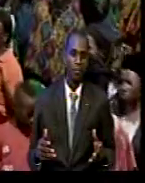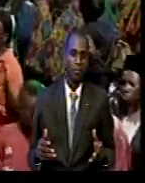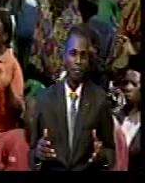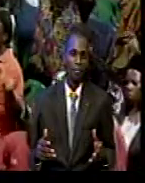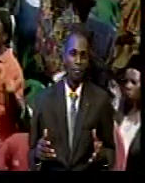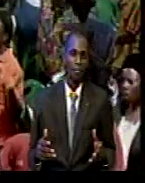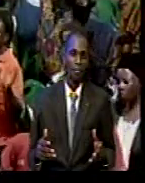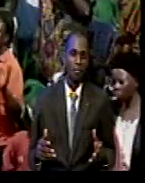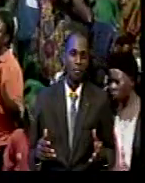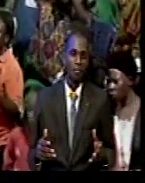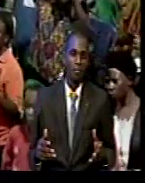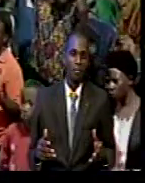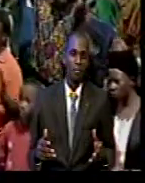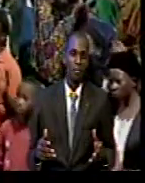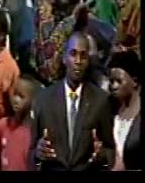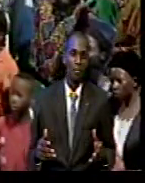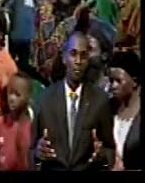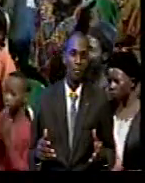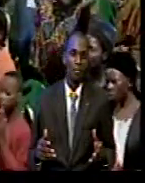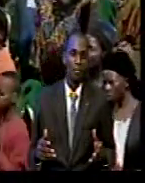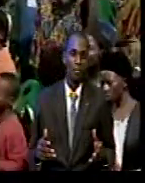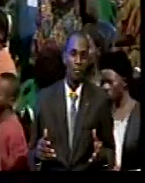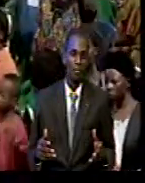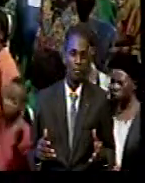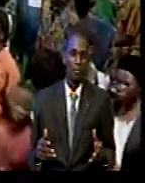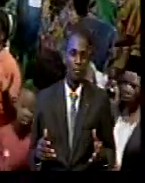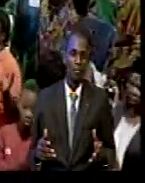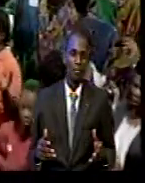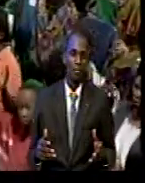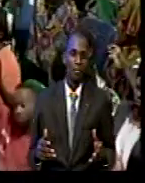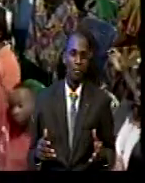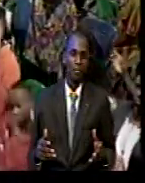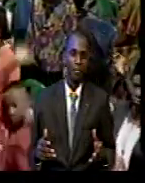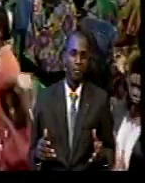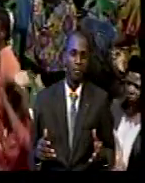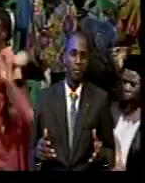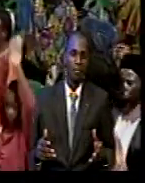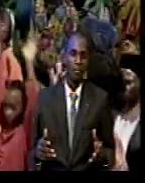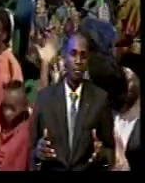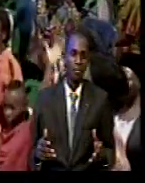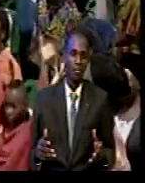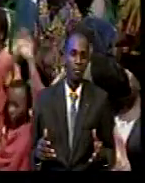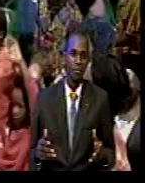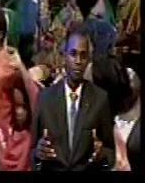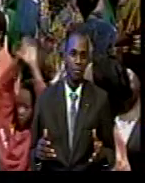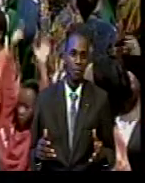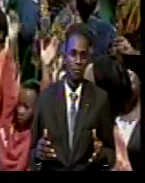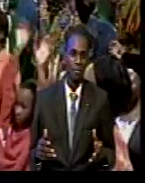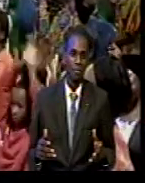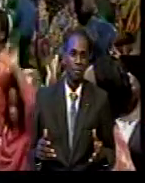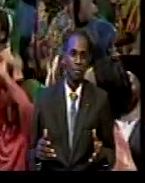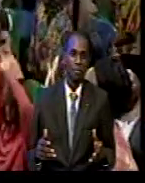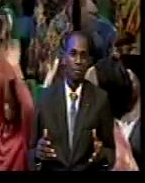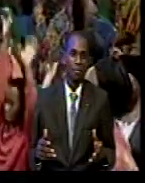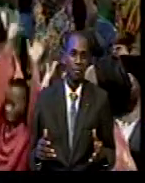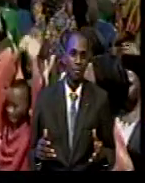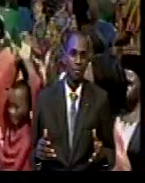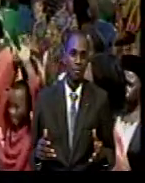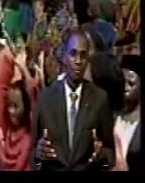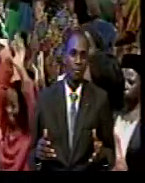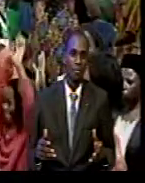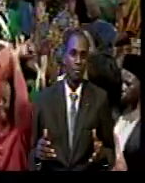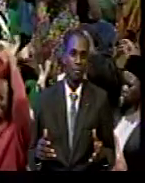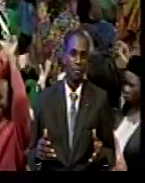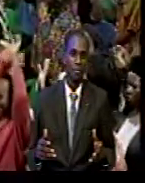touch. As his servant pray, God honors his prayer. Let's worship the Lord and praise